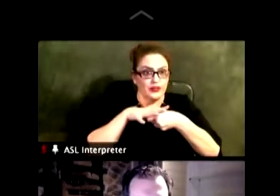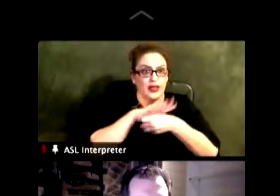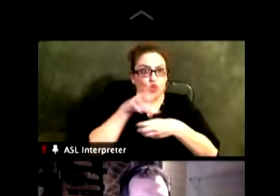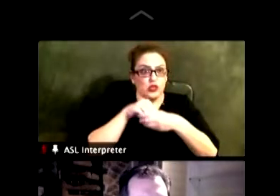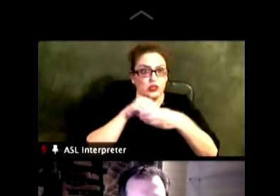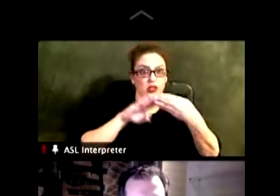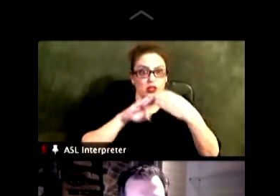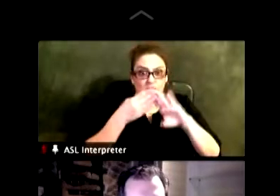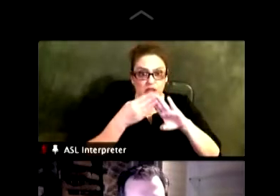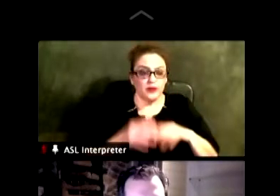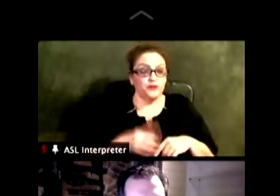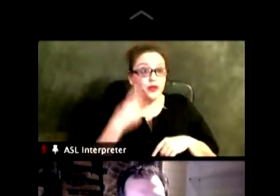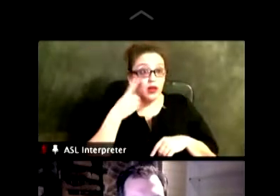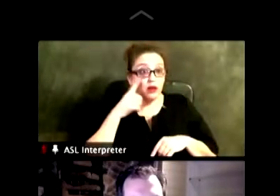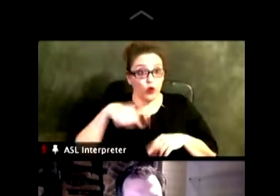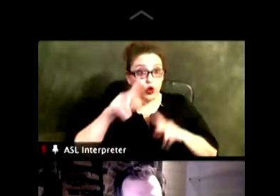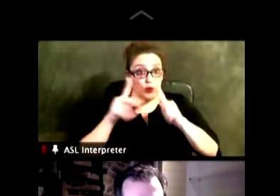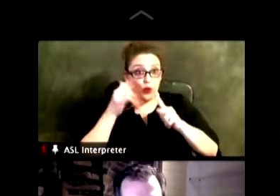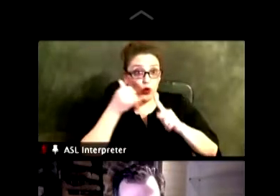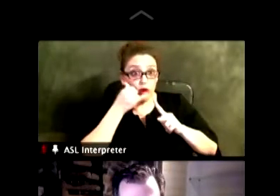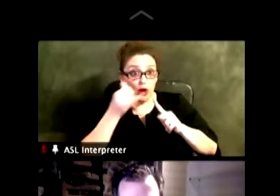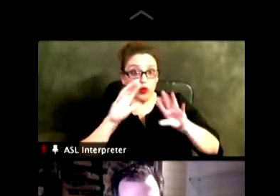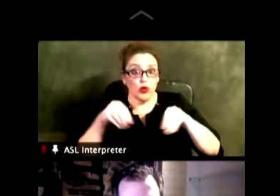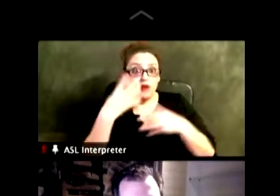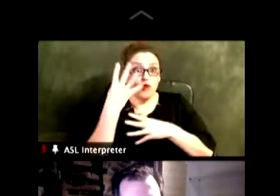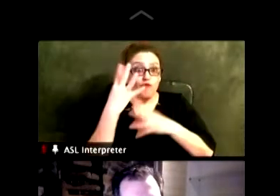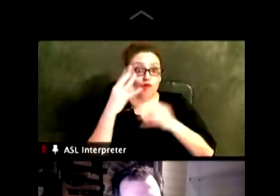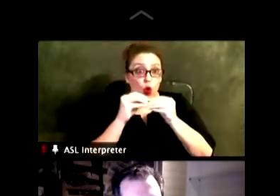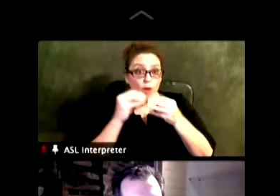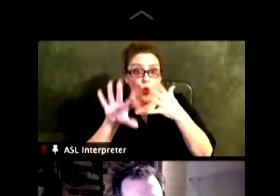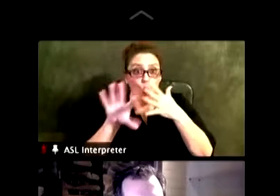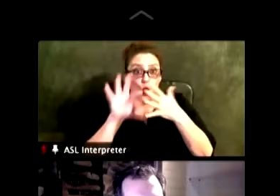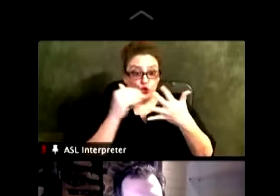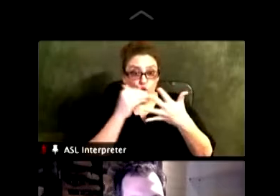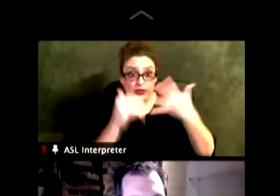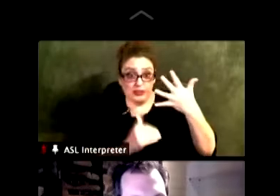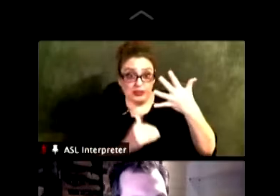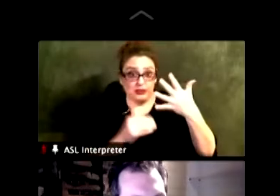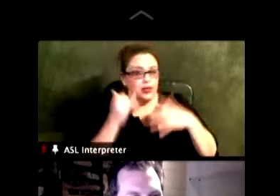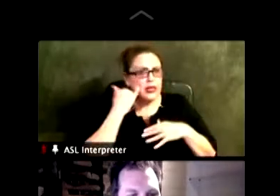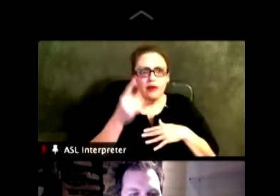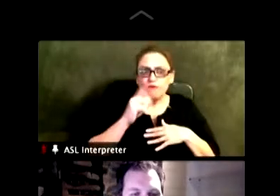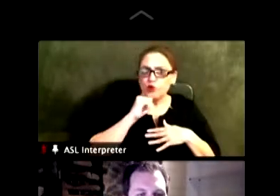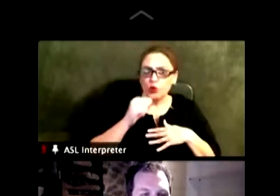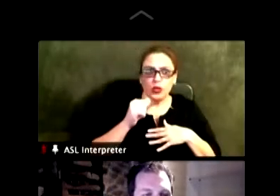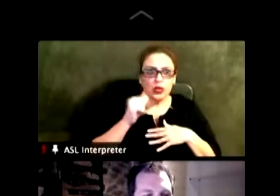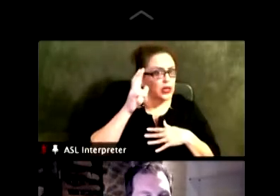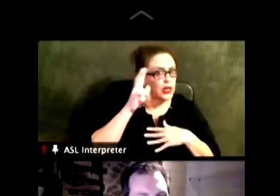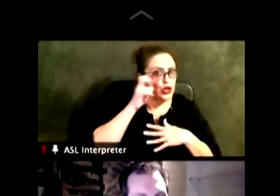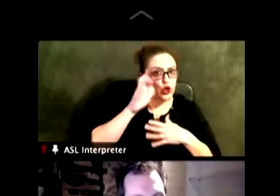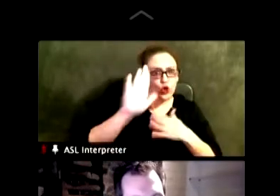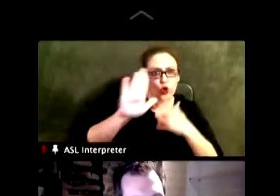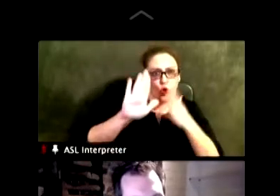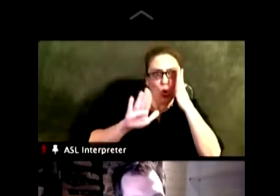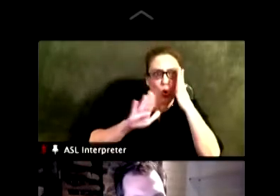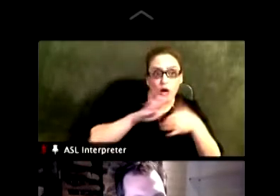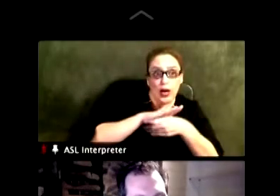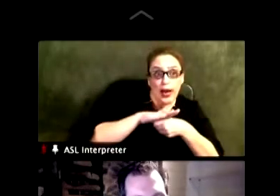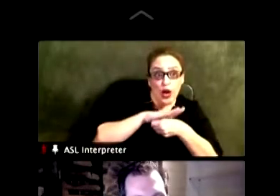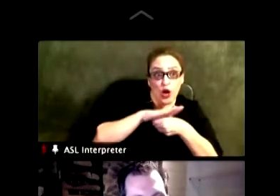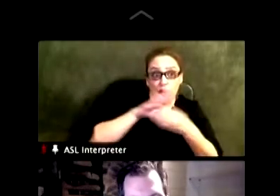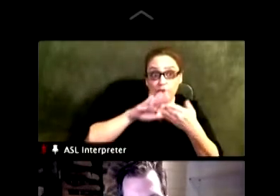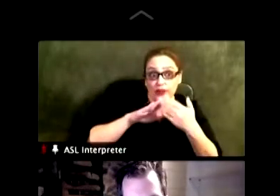For our phone callers, we're going to give you four other choices now. If you didn't hear your part of Salt Lake City come out in that first batch, we're going to